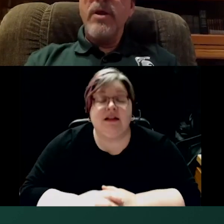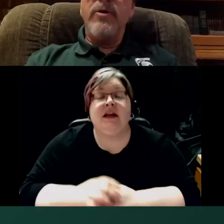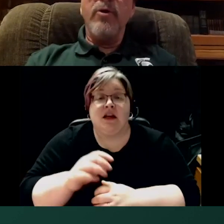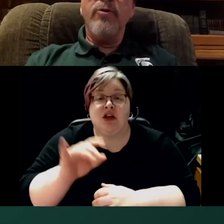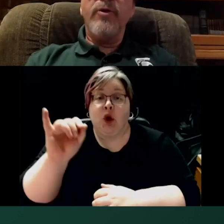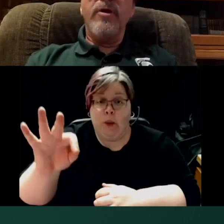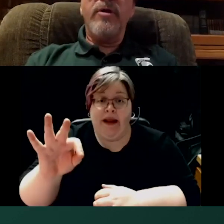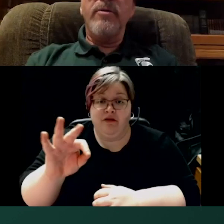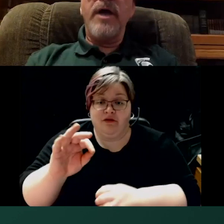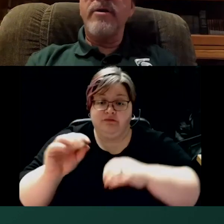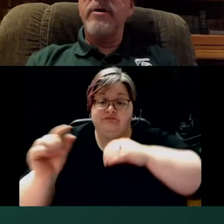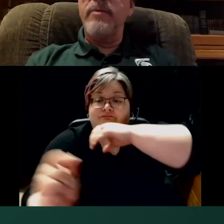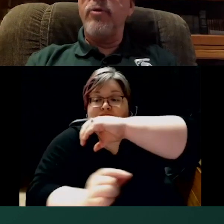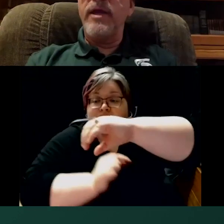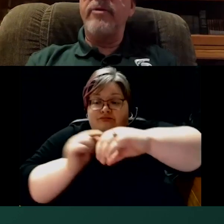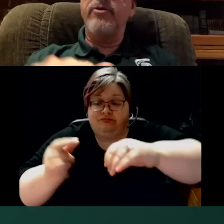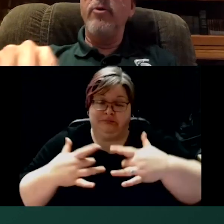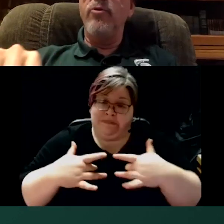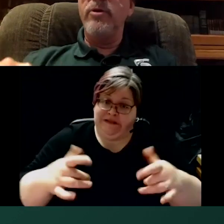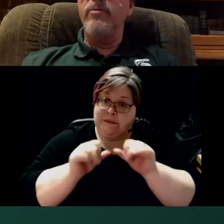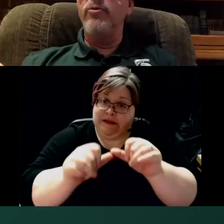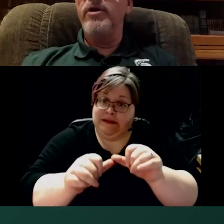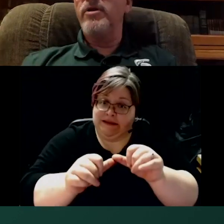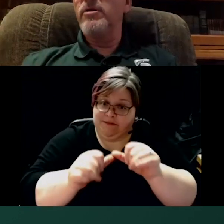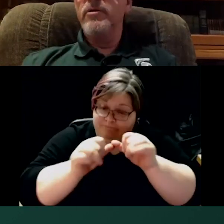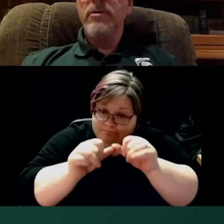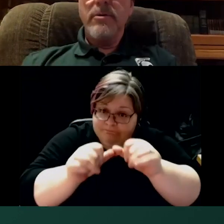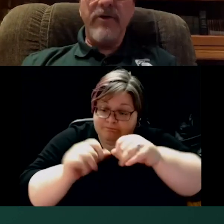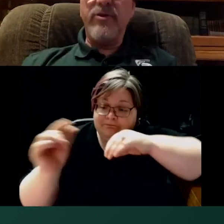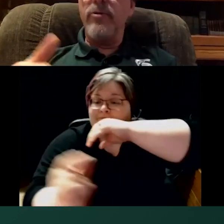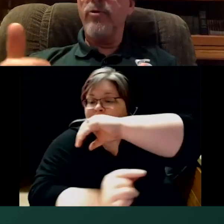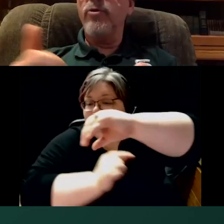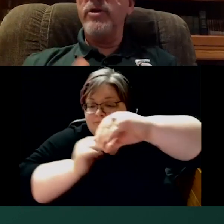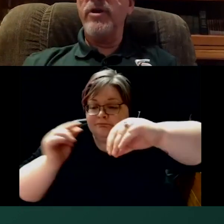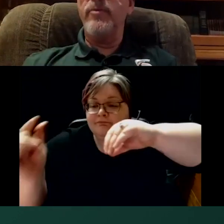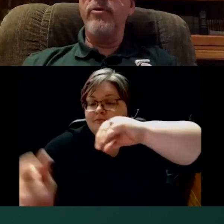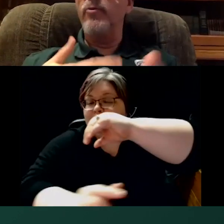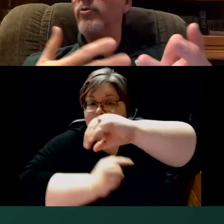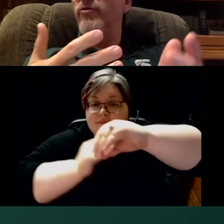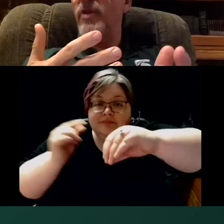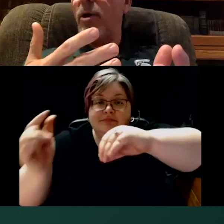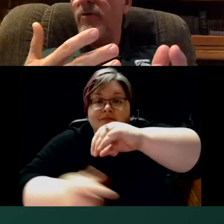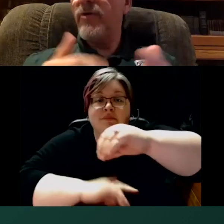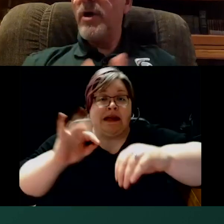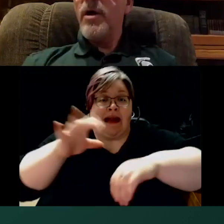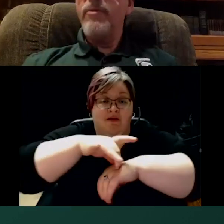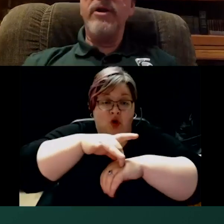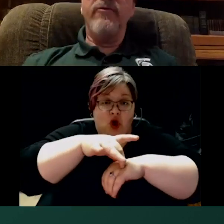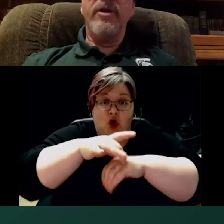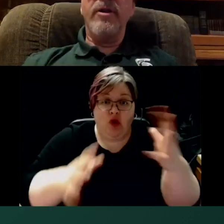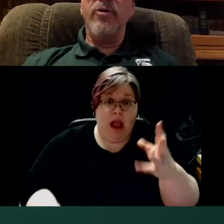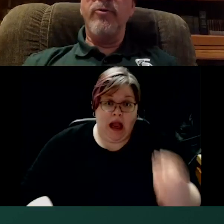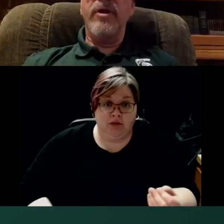motion. The Earth is constantly pulling at the moon. The moon is, if the Earth were to disappear, the moon would fly off.